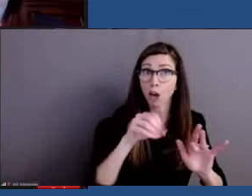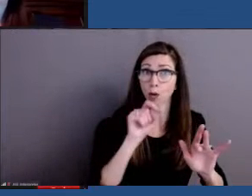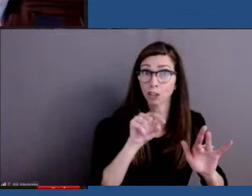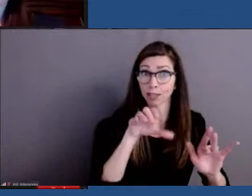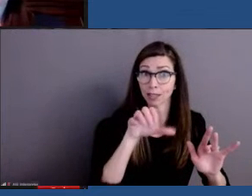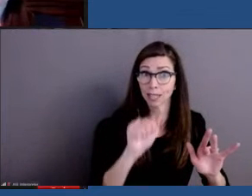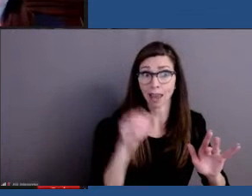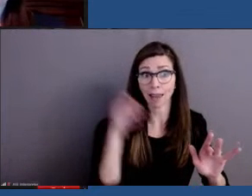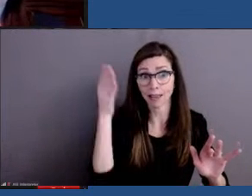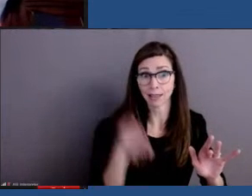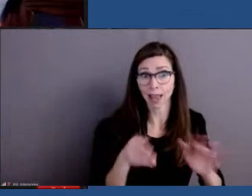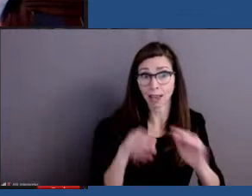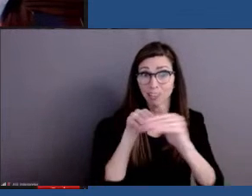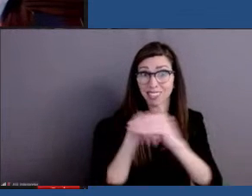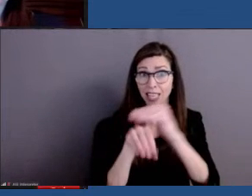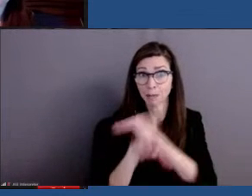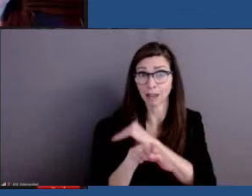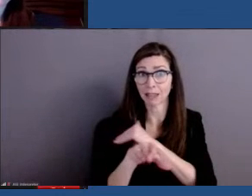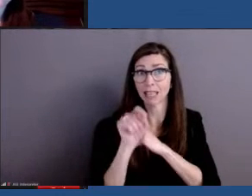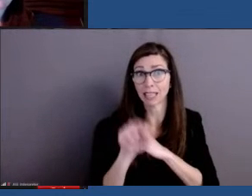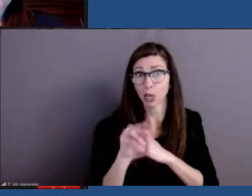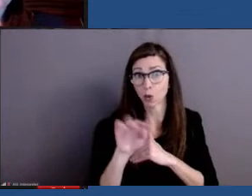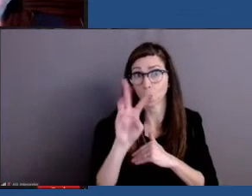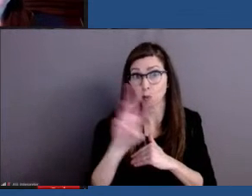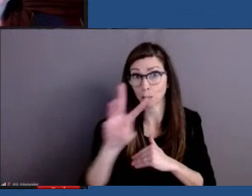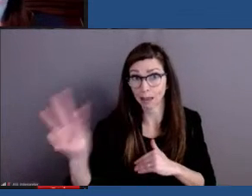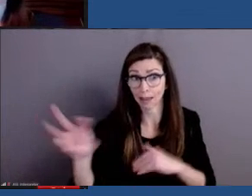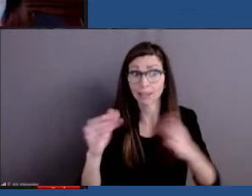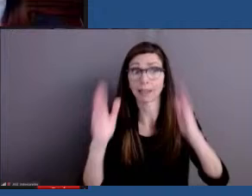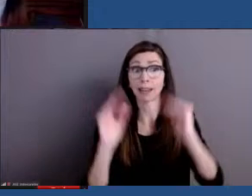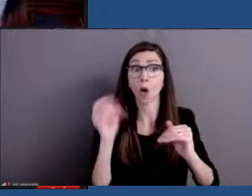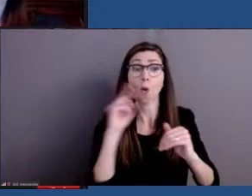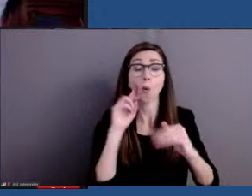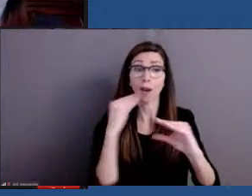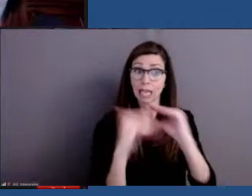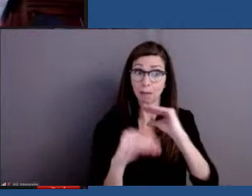ottawa.ca/accessibility website, through our email